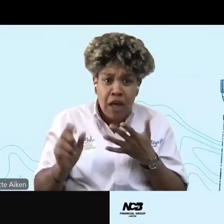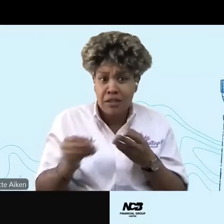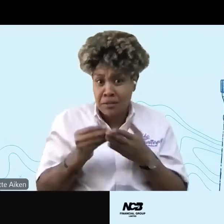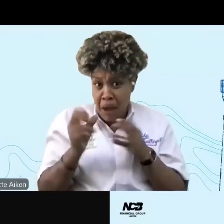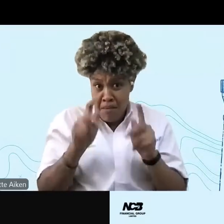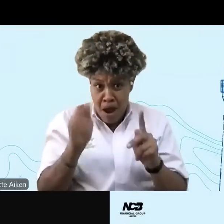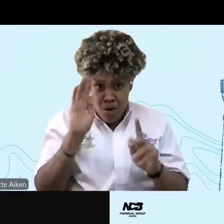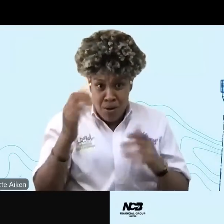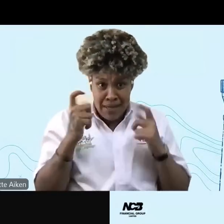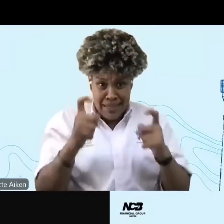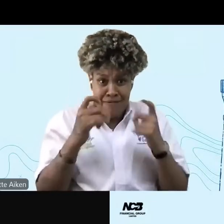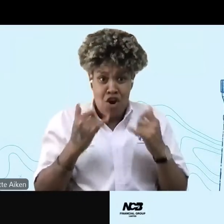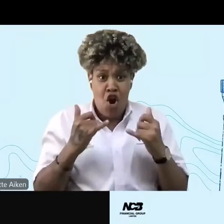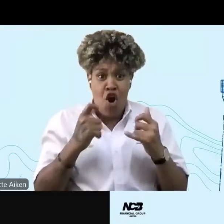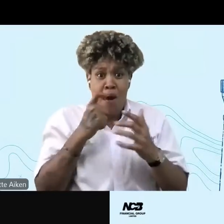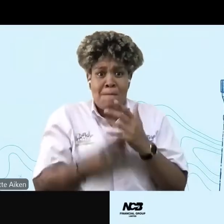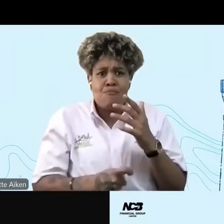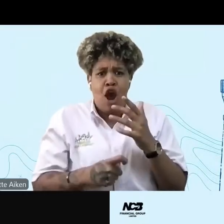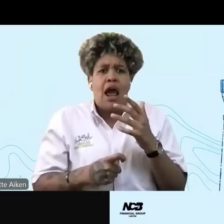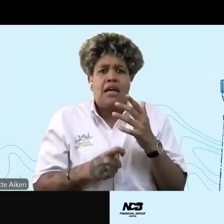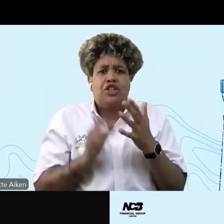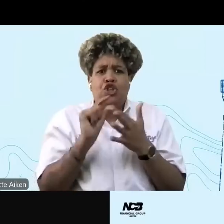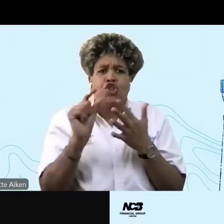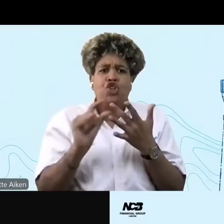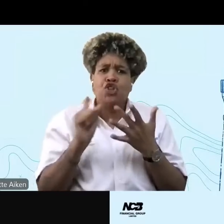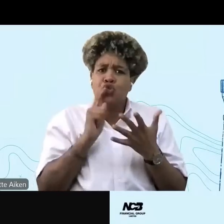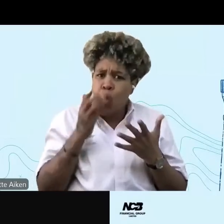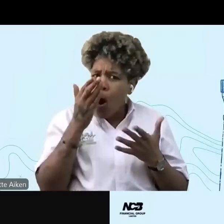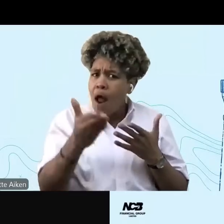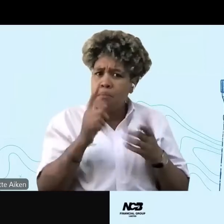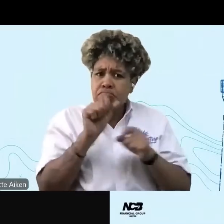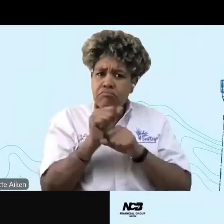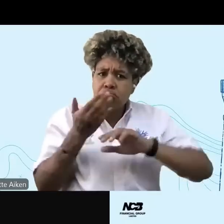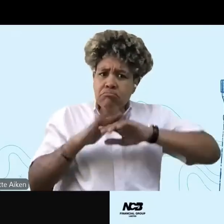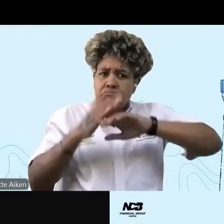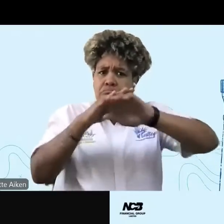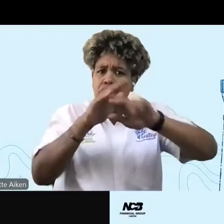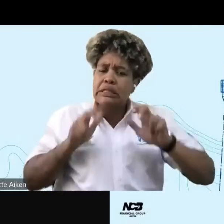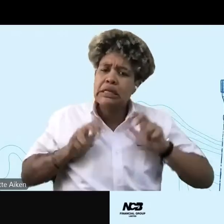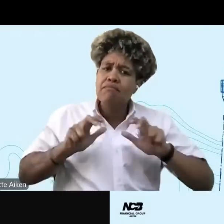given the current price of the shares to help increase investor confidence?